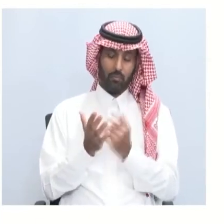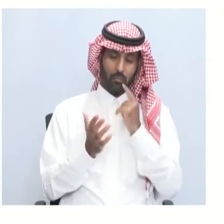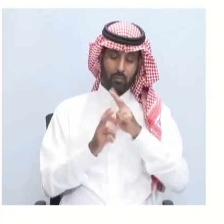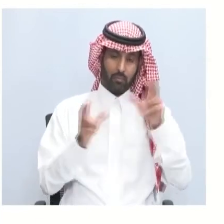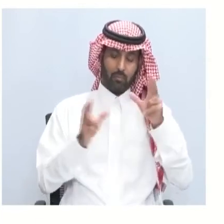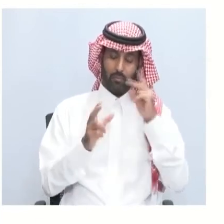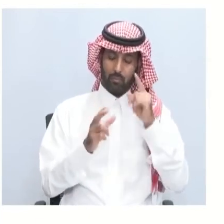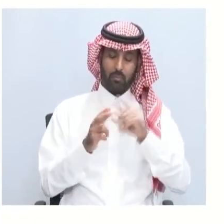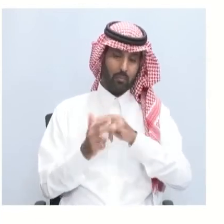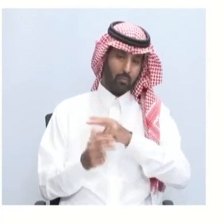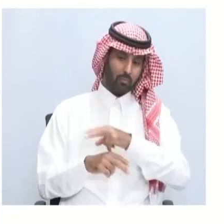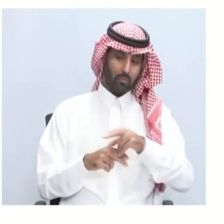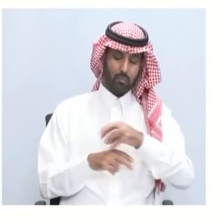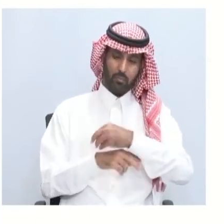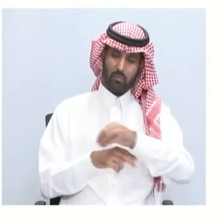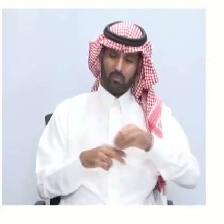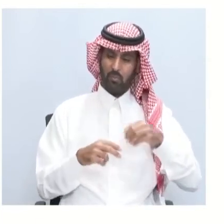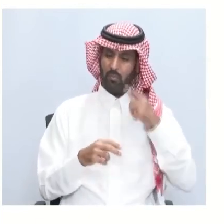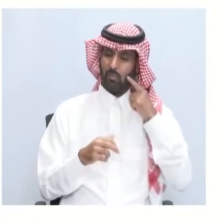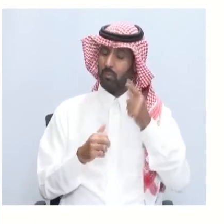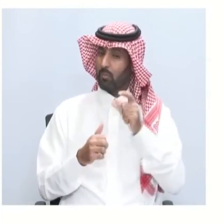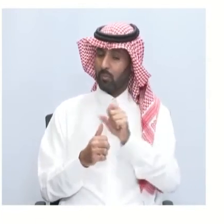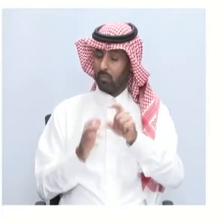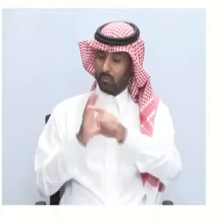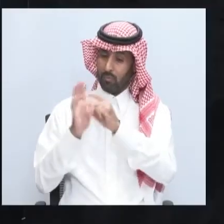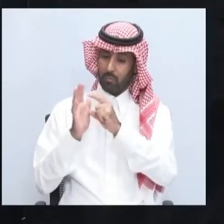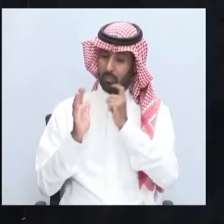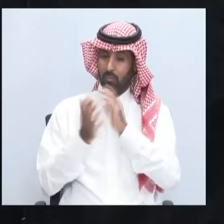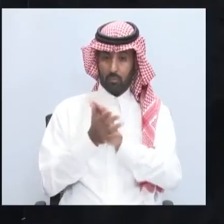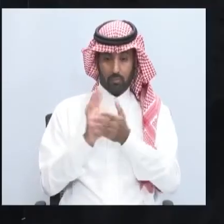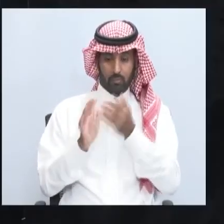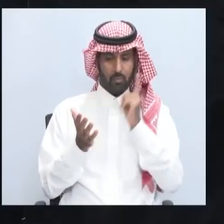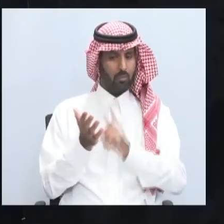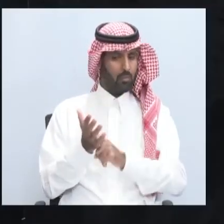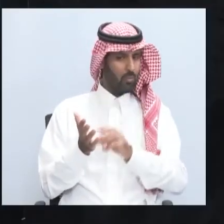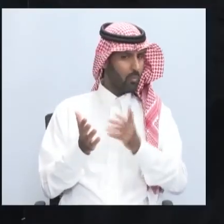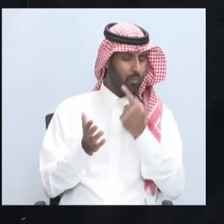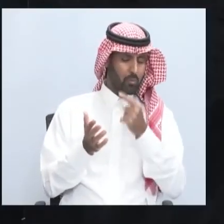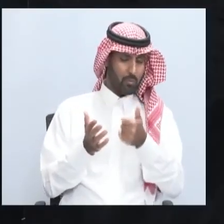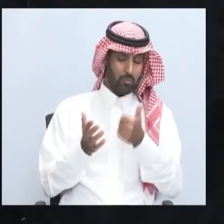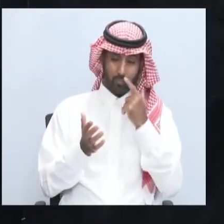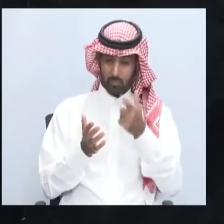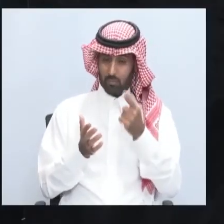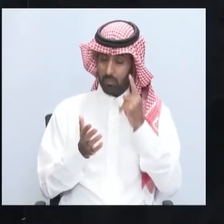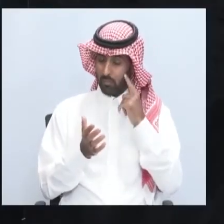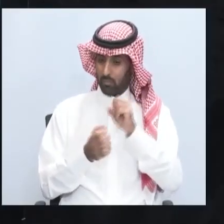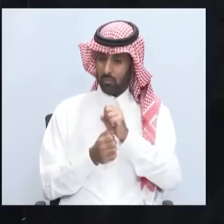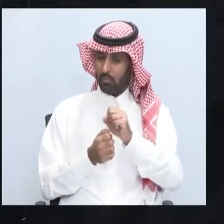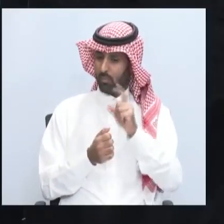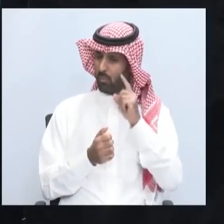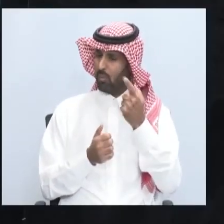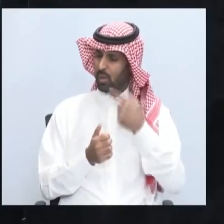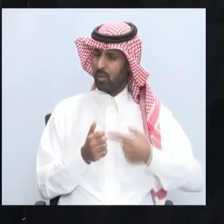Decide on the kind of program and the title. And if you finish deciding what kind of program is it, decide